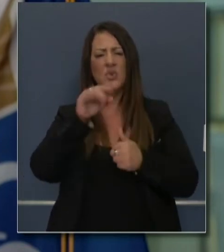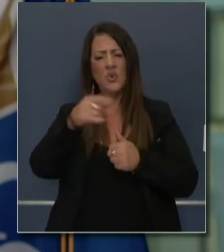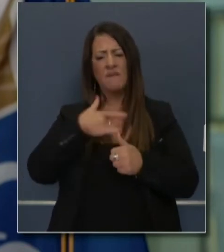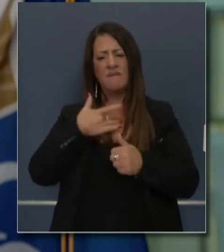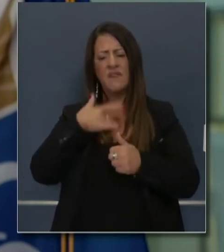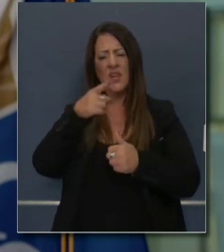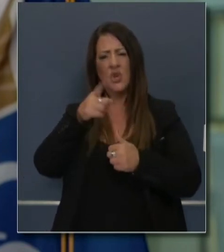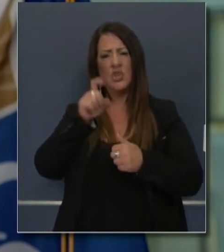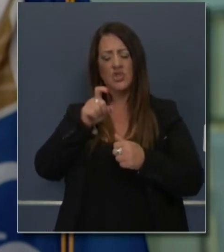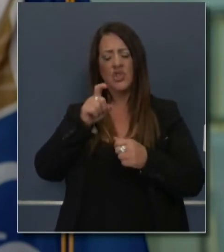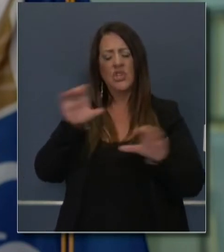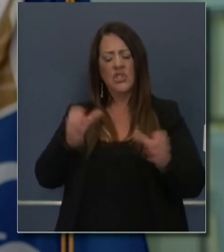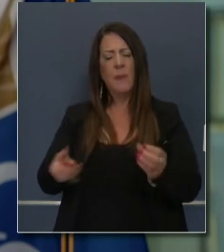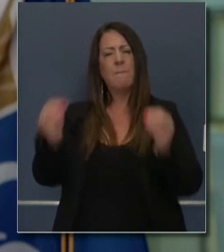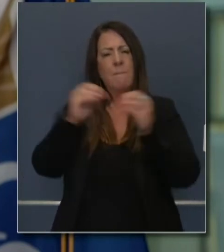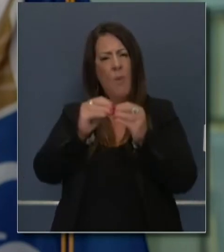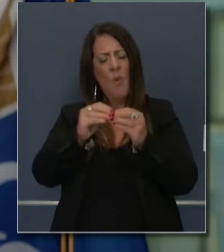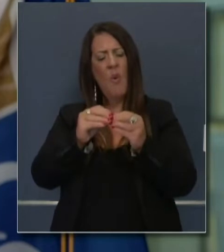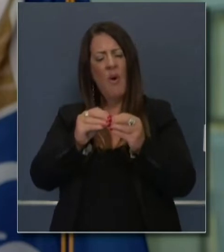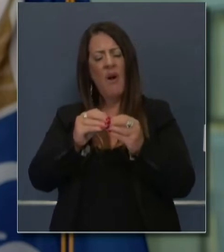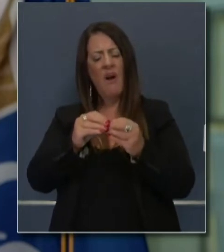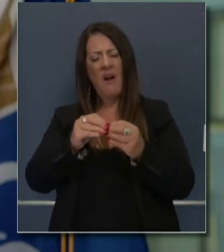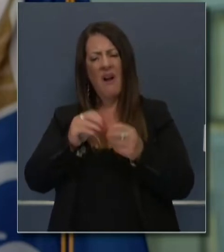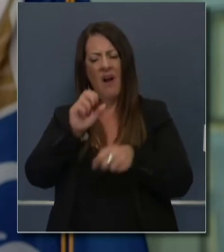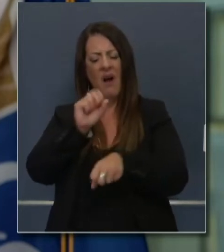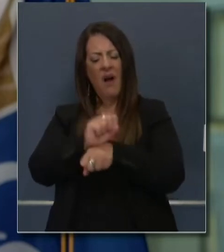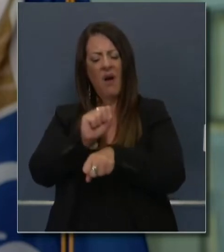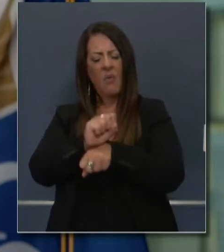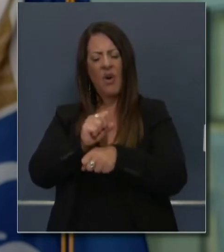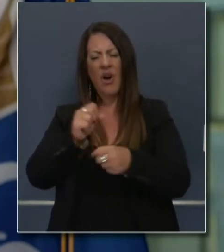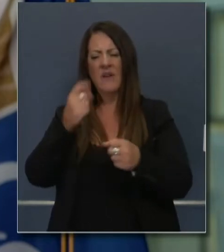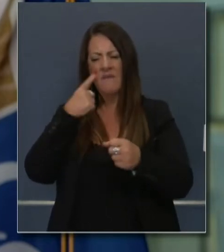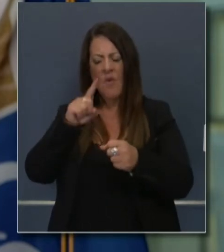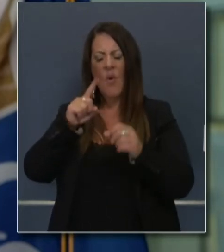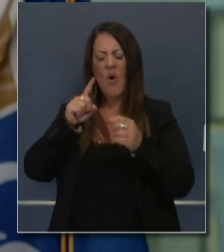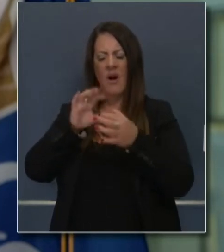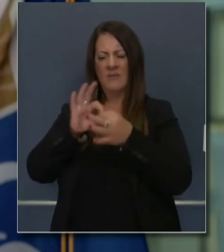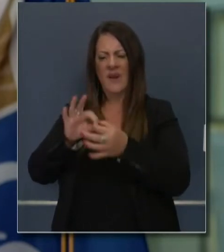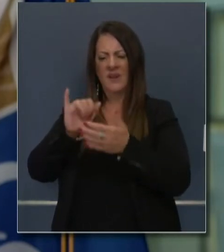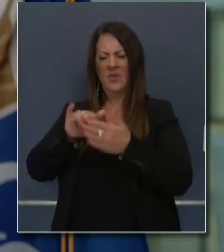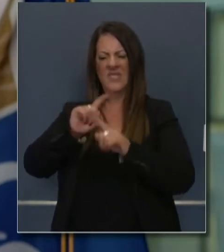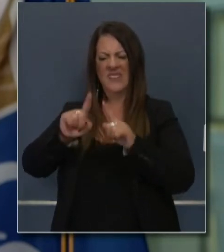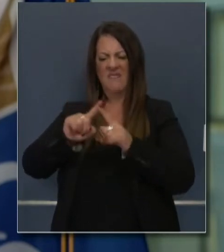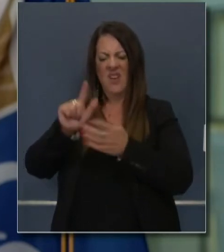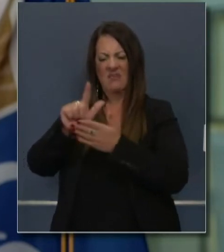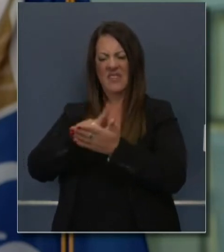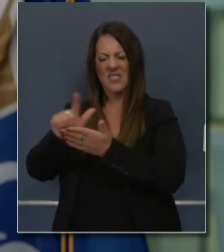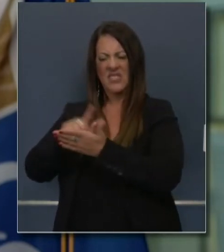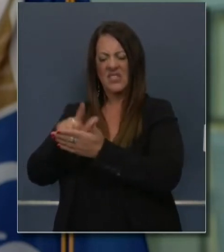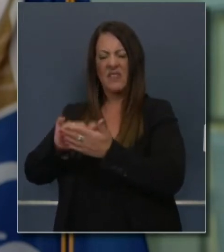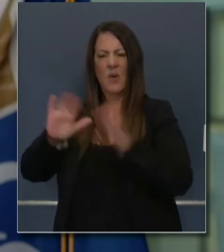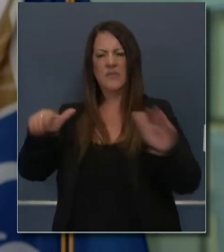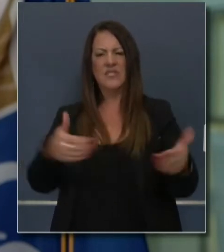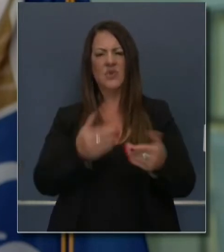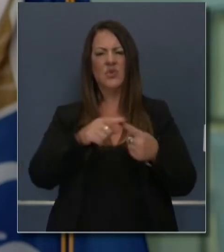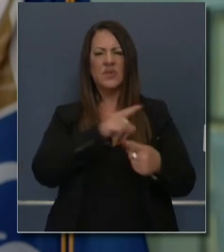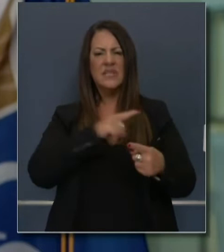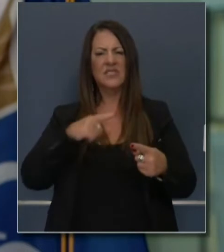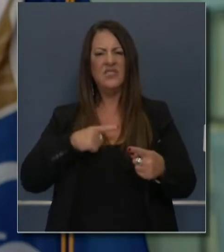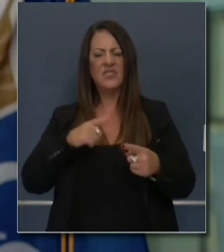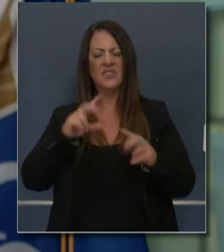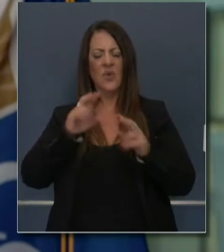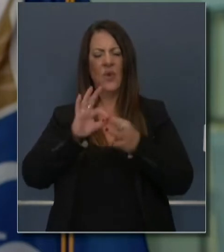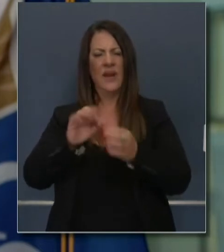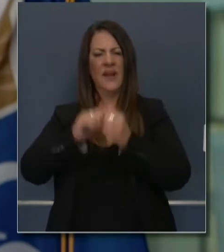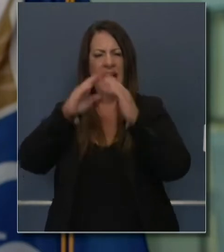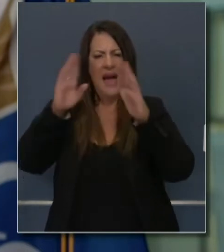these bills? Do you feel you could have done more in that sense? Well, we did a lot. We were highlighting them here in our news conferences. We were working very